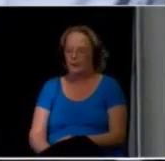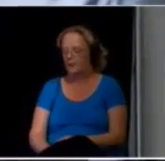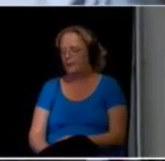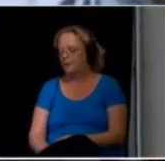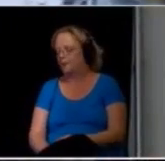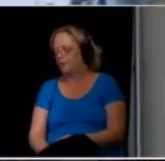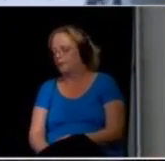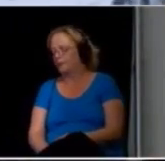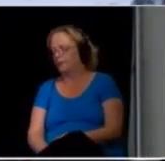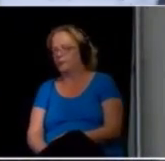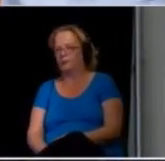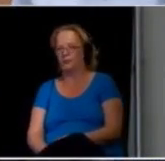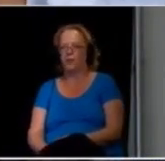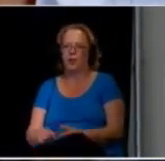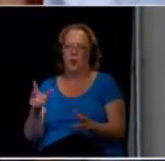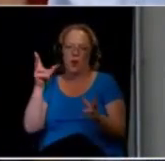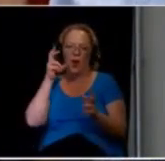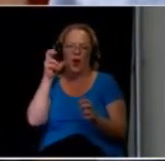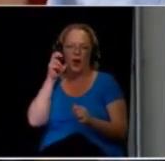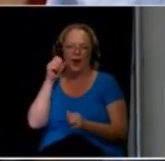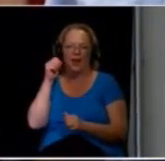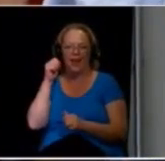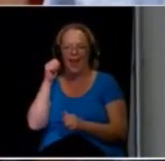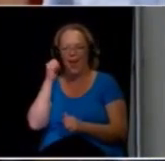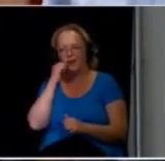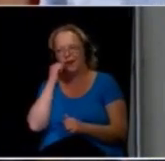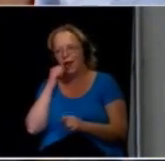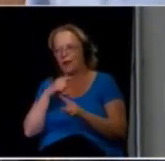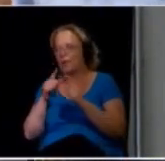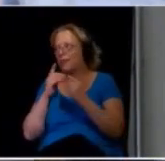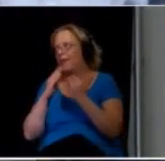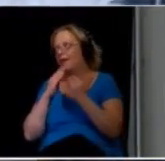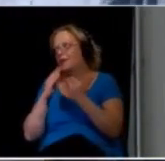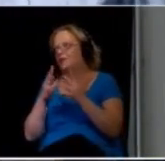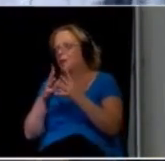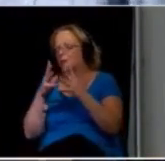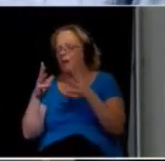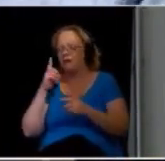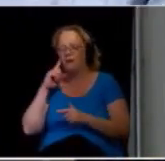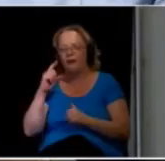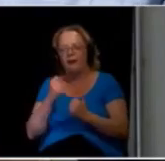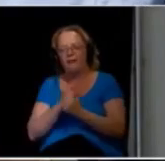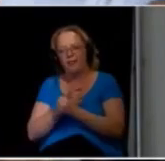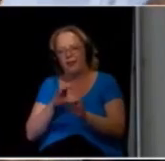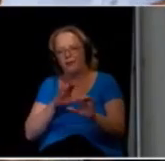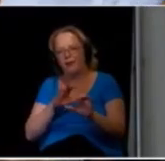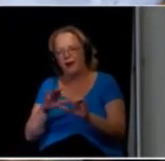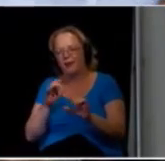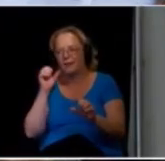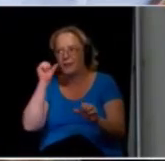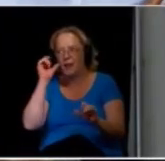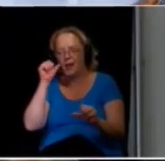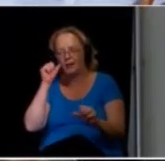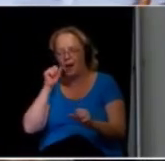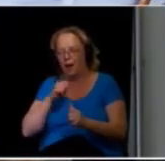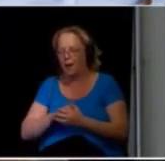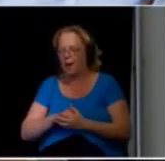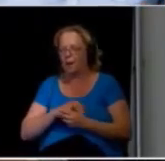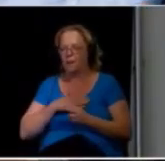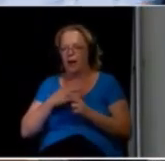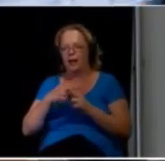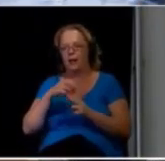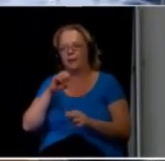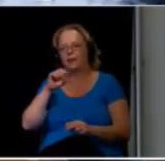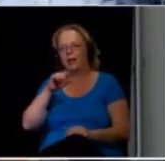Elon, as you probably hear every day, thank you so much for all the amazing things you have done and are doing. My name is Salim. I